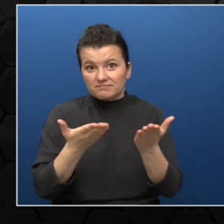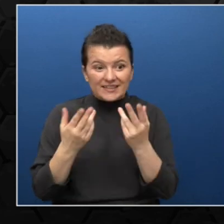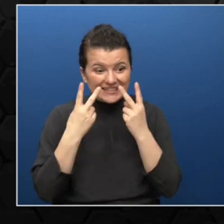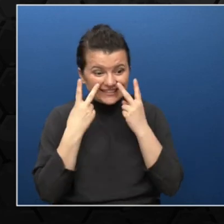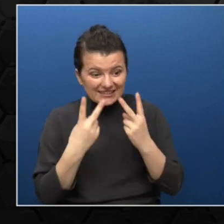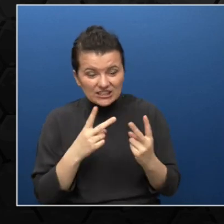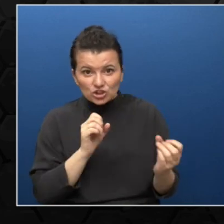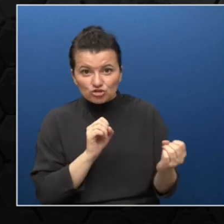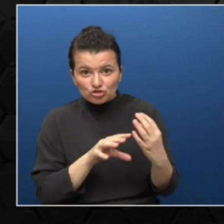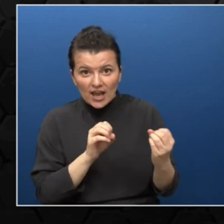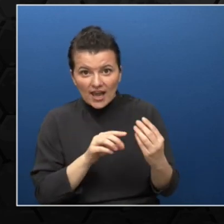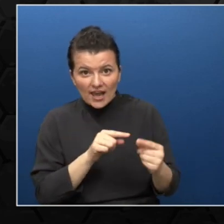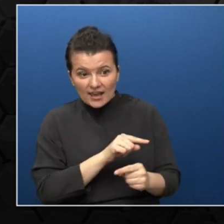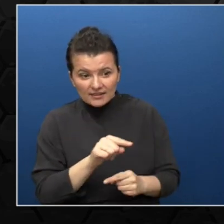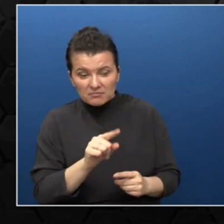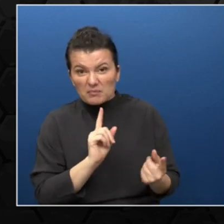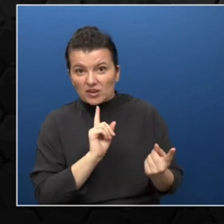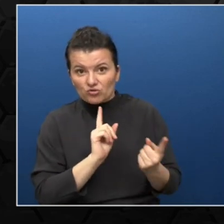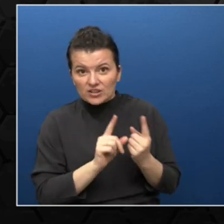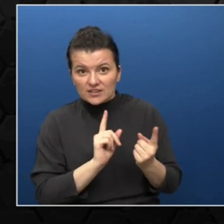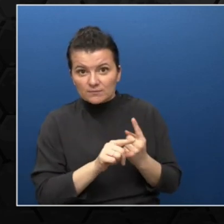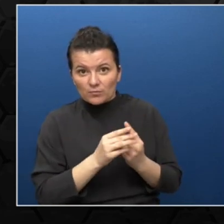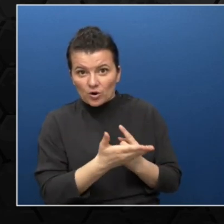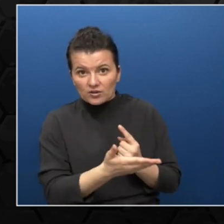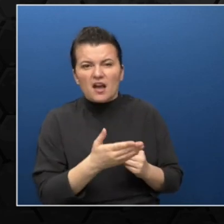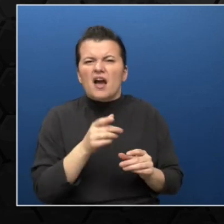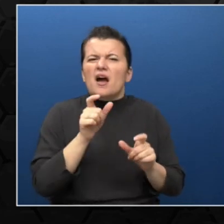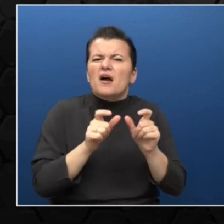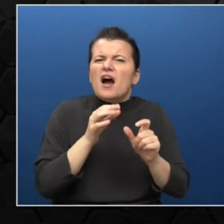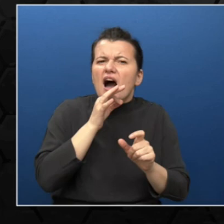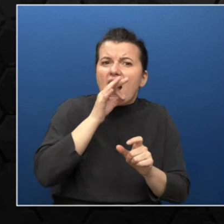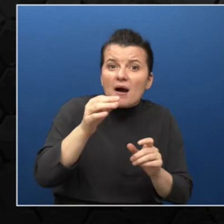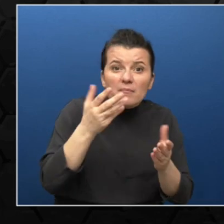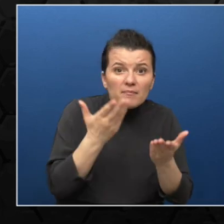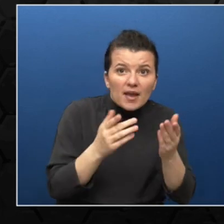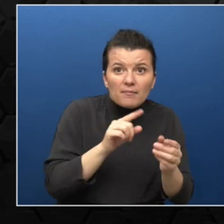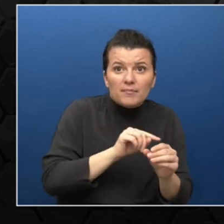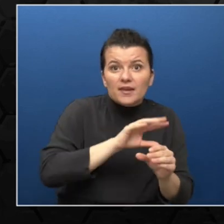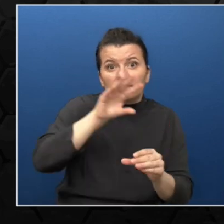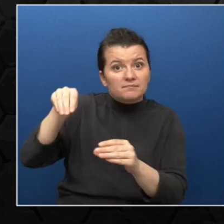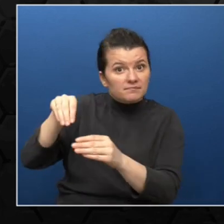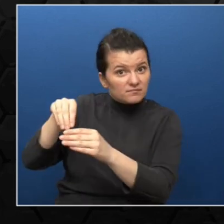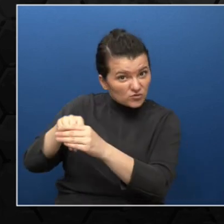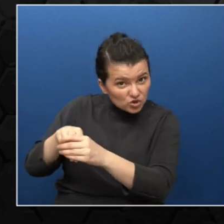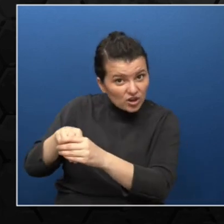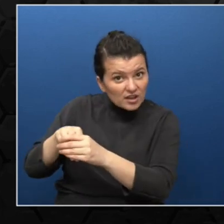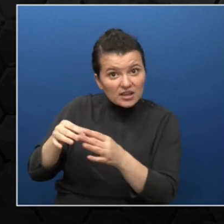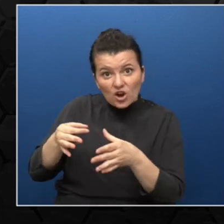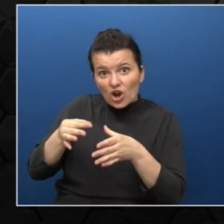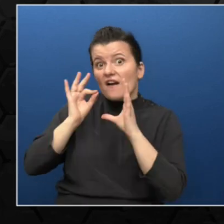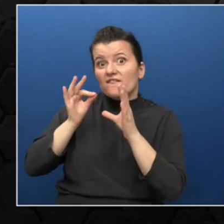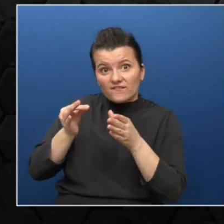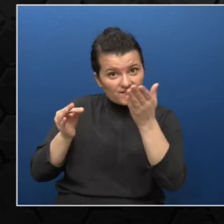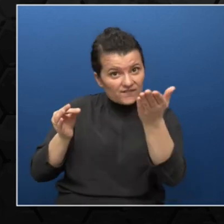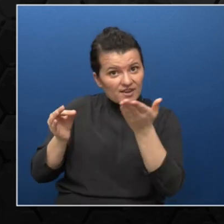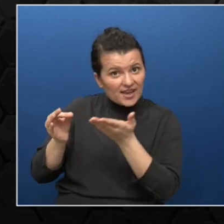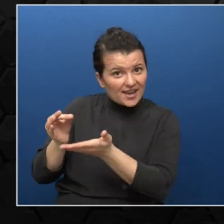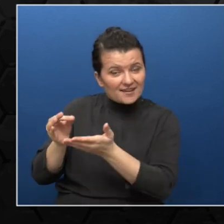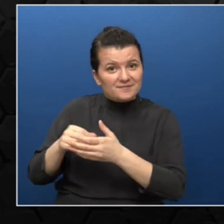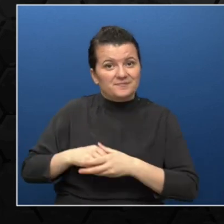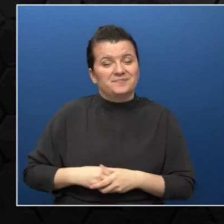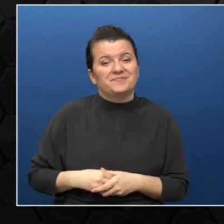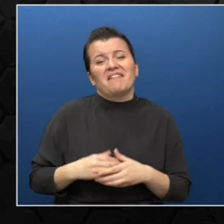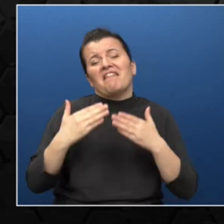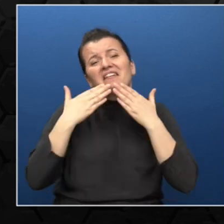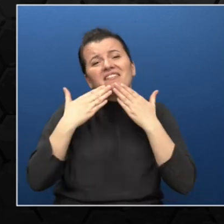or the people who are asking can join the Global AI Cafe afterwards. So I really want to thank you for